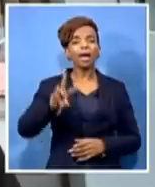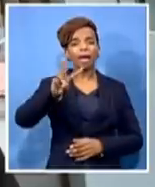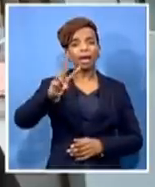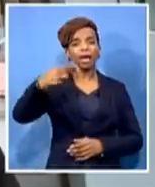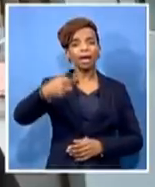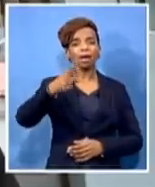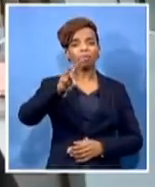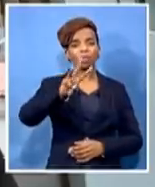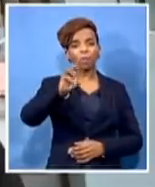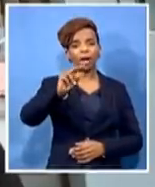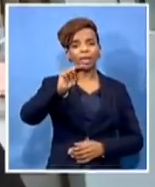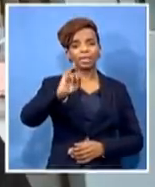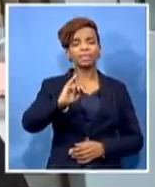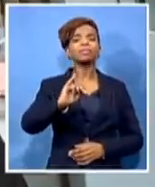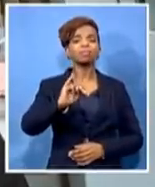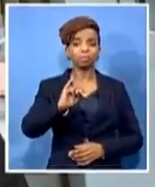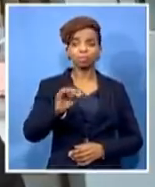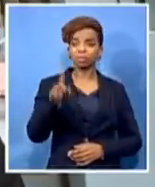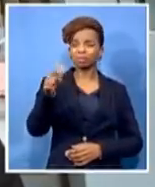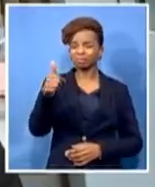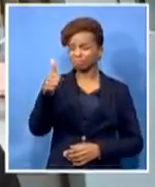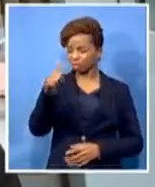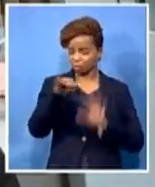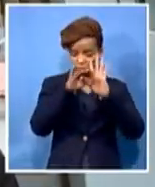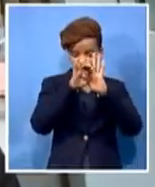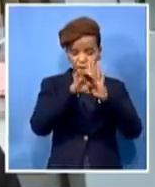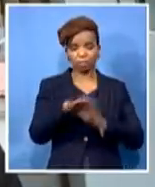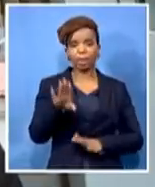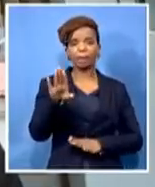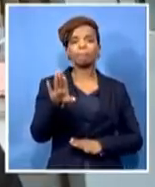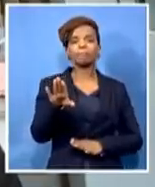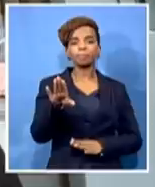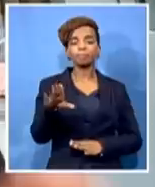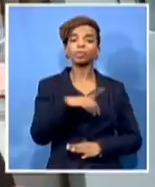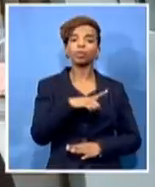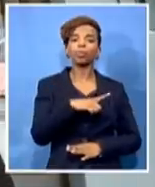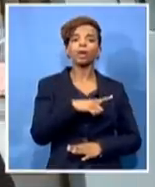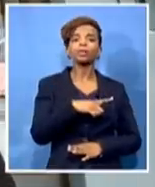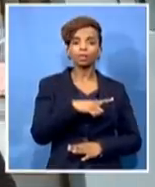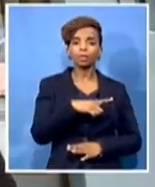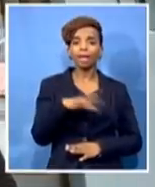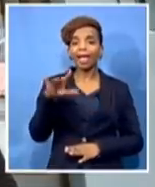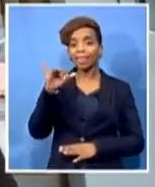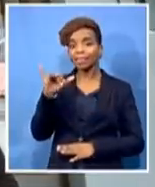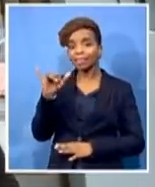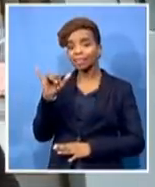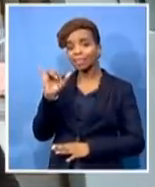Political illiteracy. Because and that, given that, I'm saying it is up to the